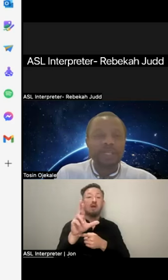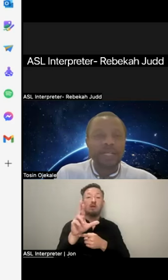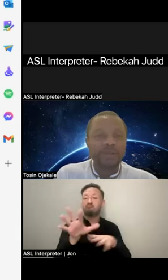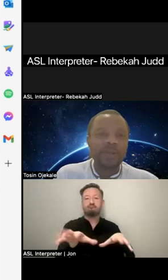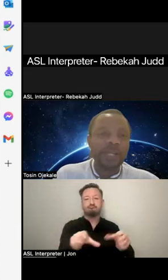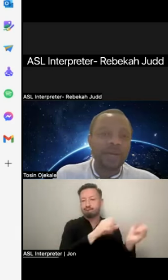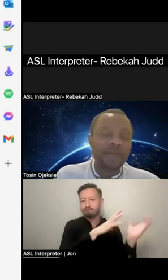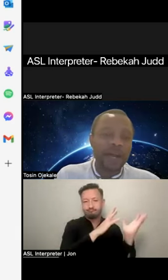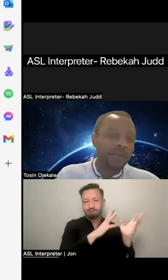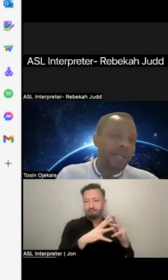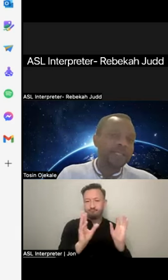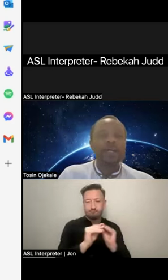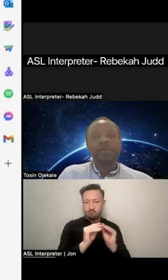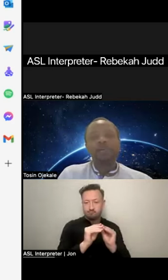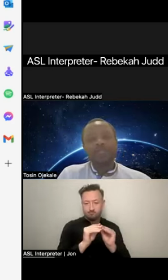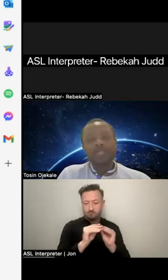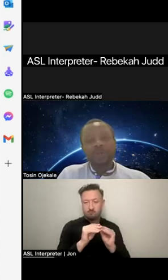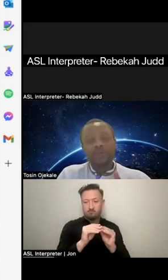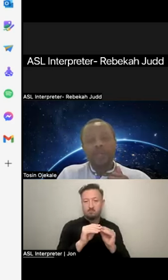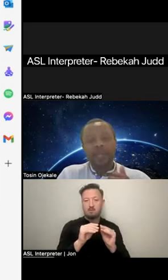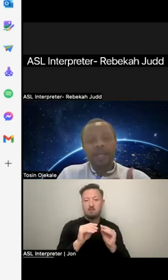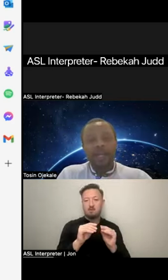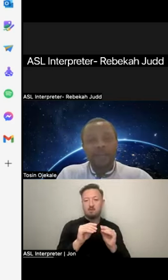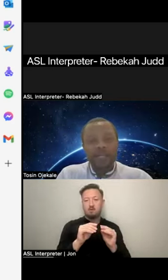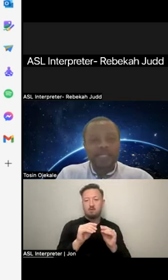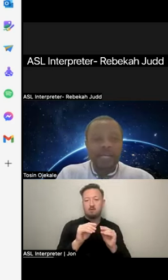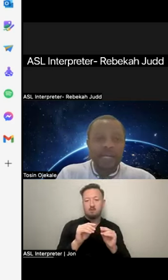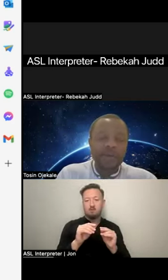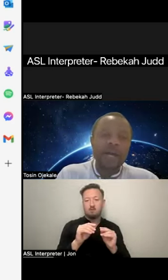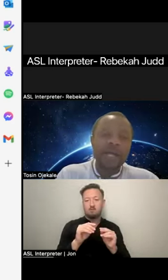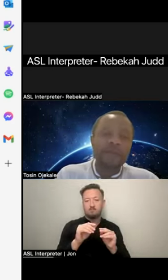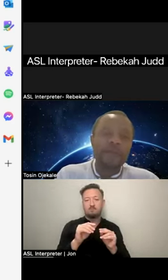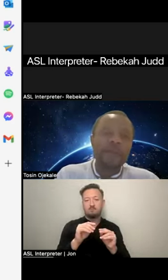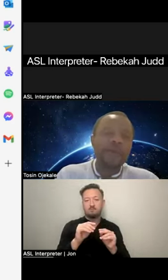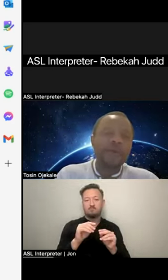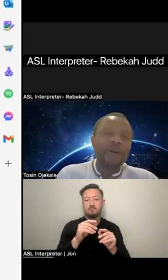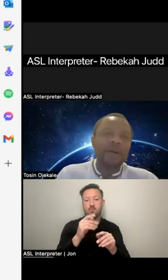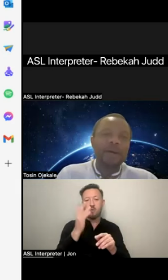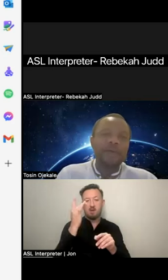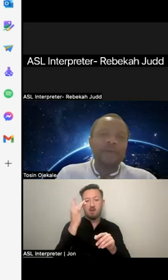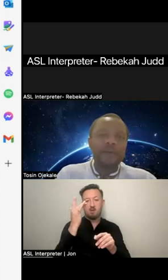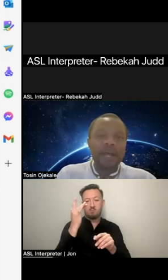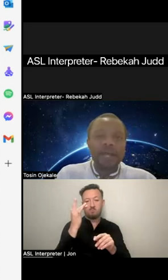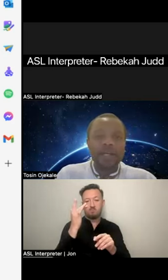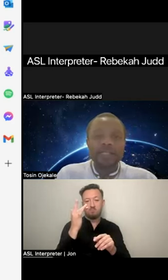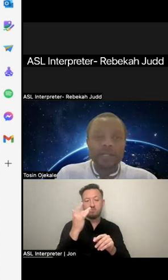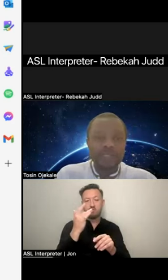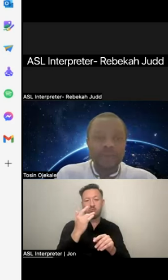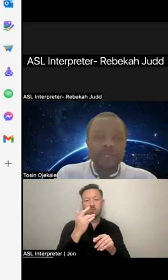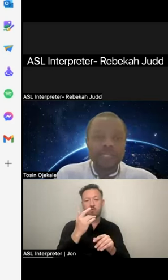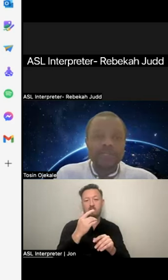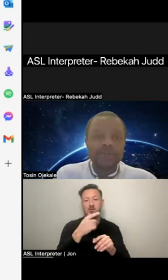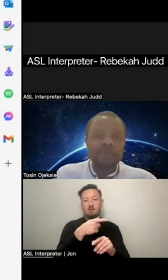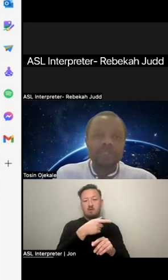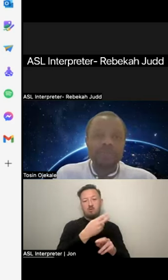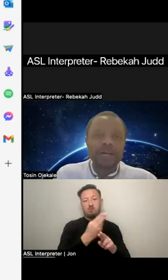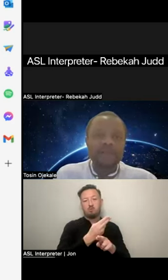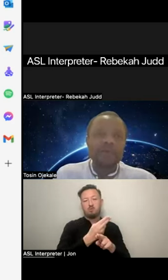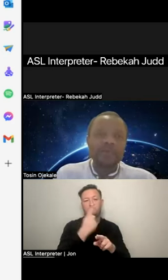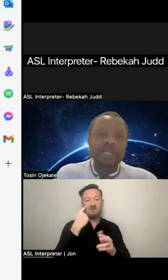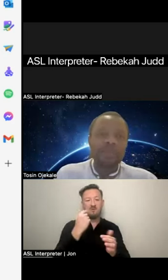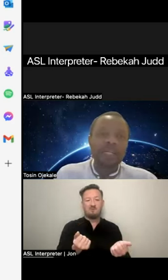use at all within your environment, which is one of the elements that are required for fire. It's not the only source, but